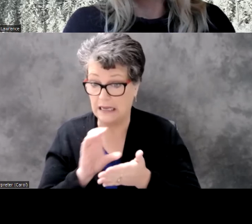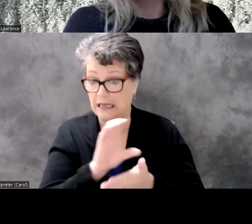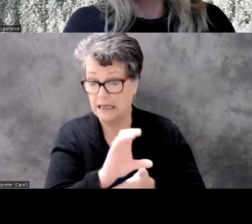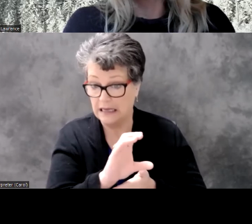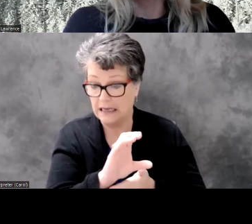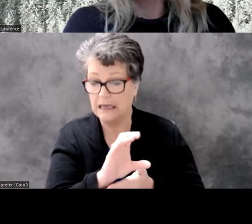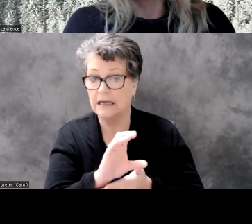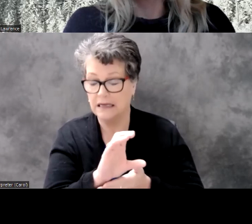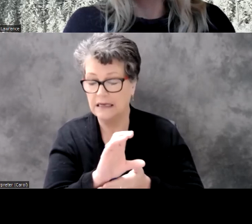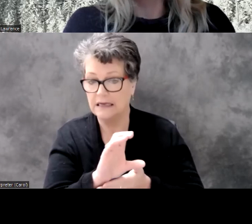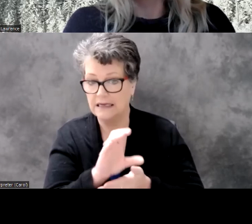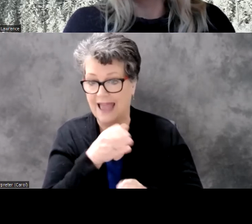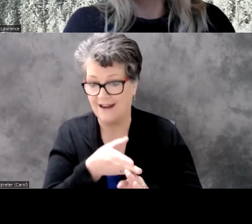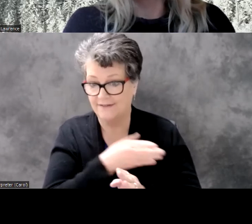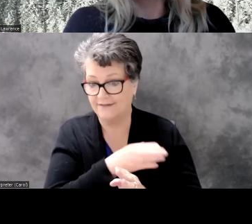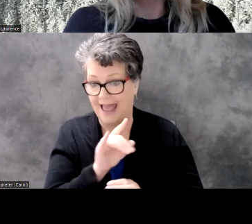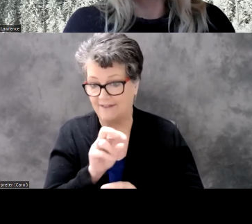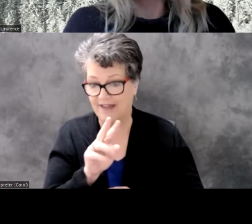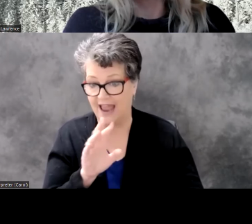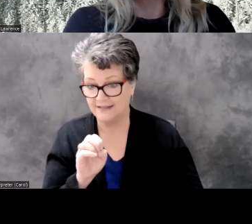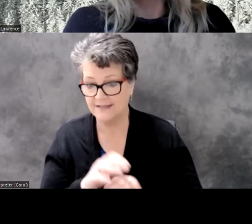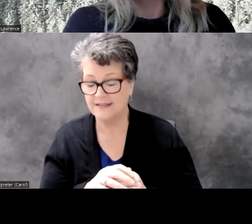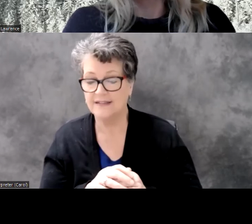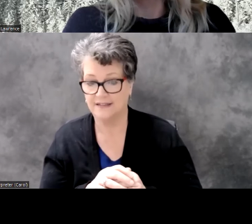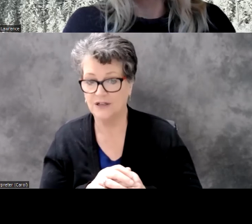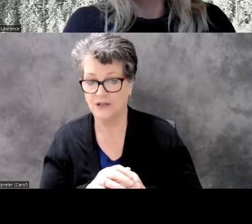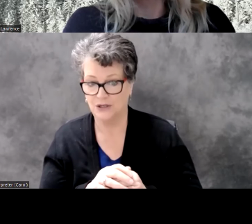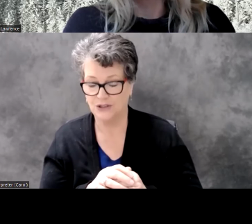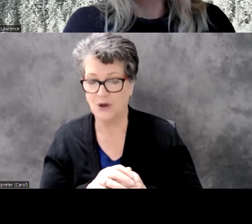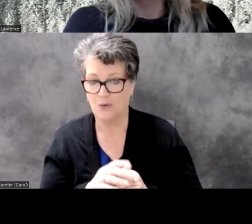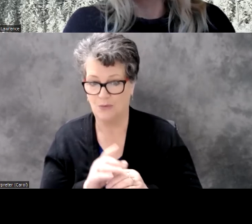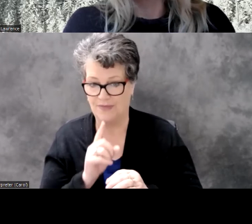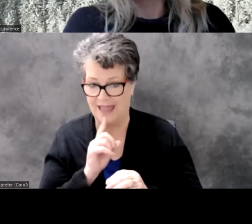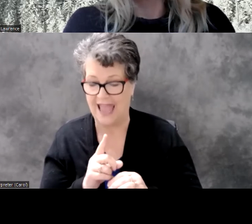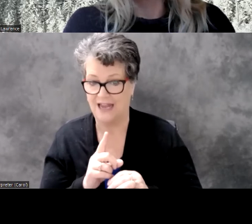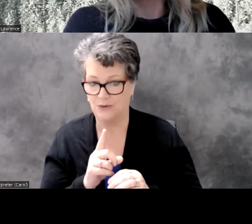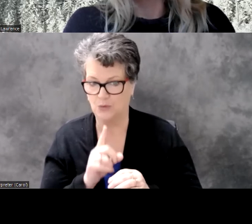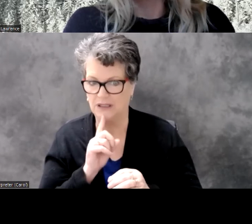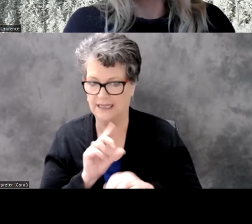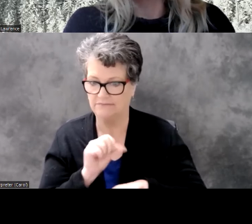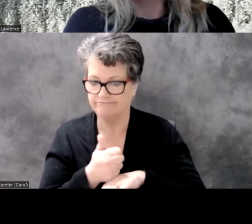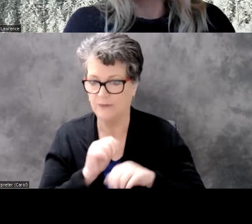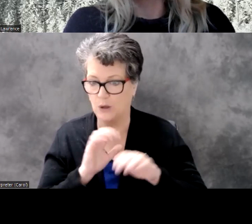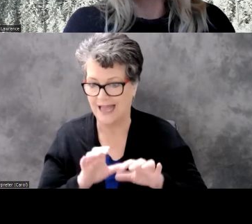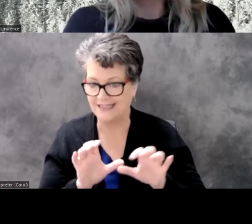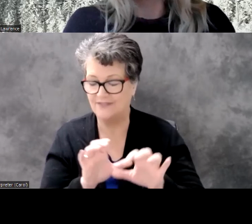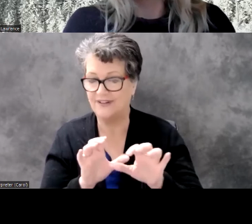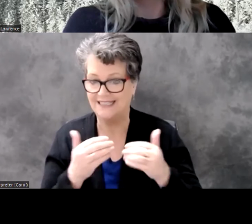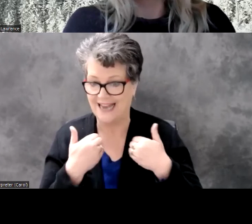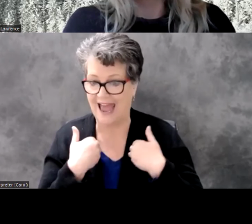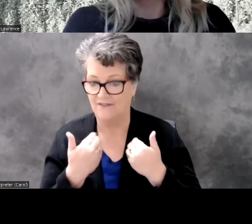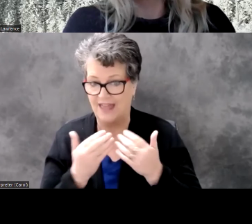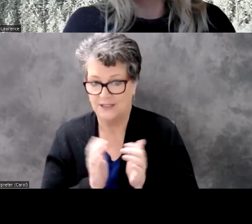an advancement, so that they can begin that pot of activity and have it well funded from the